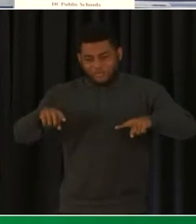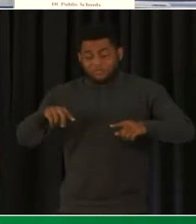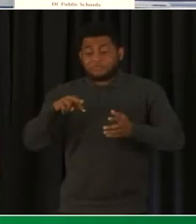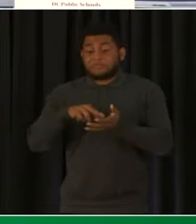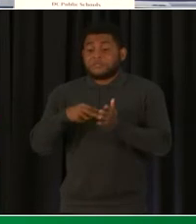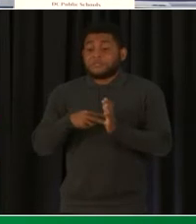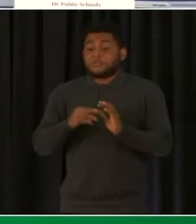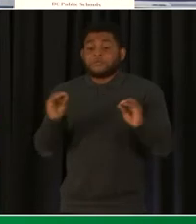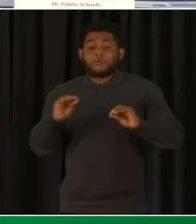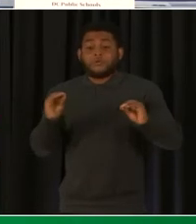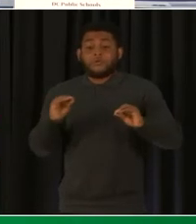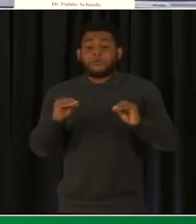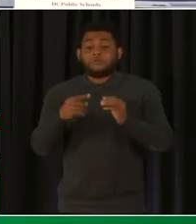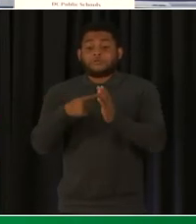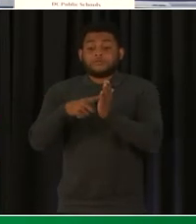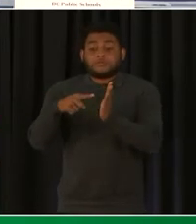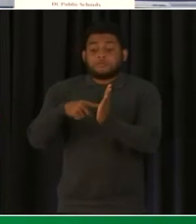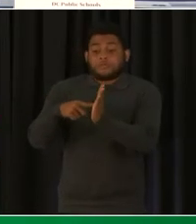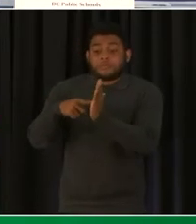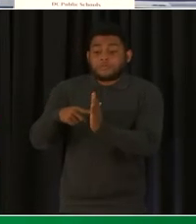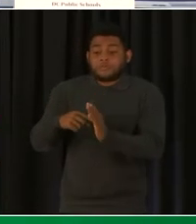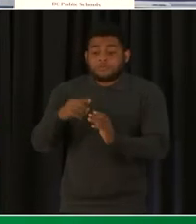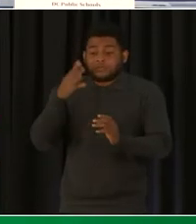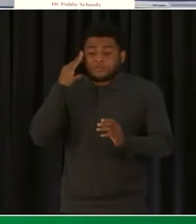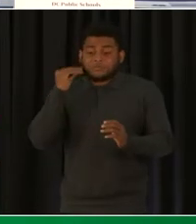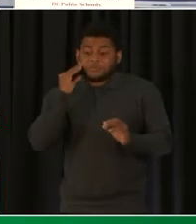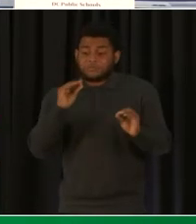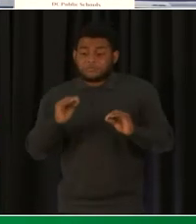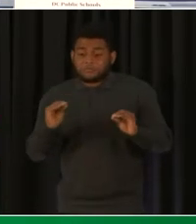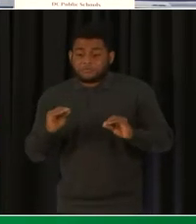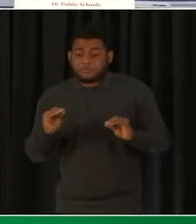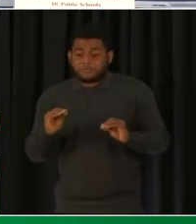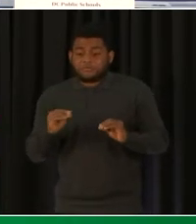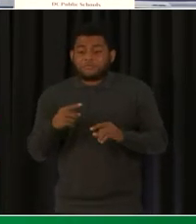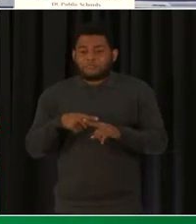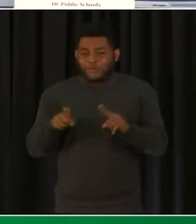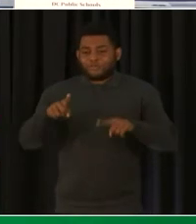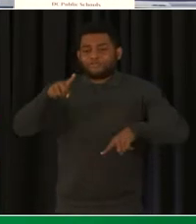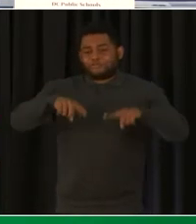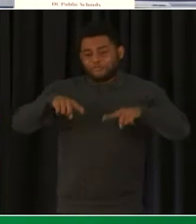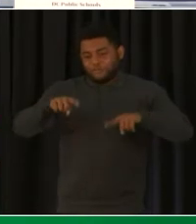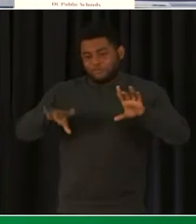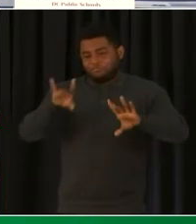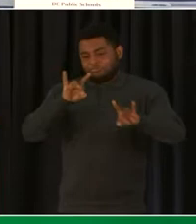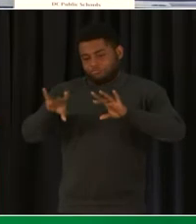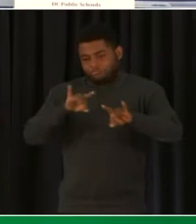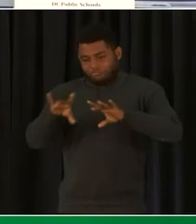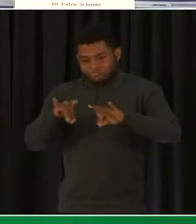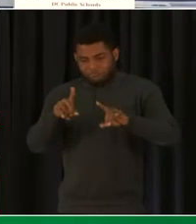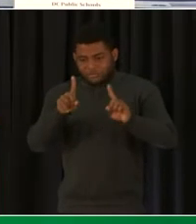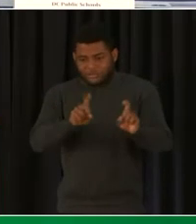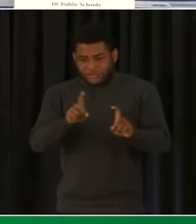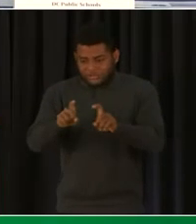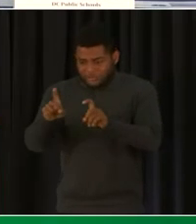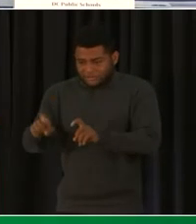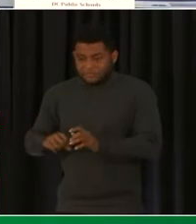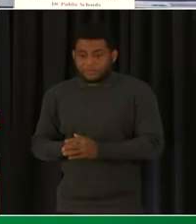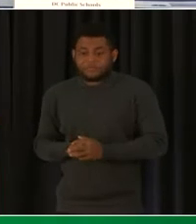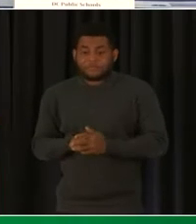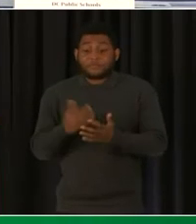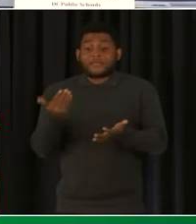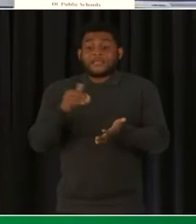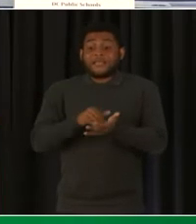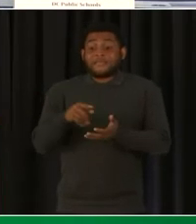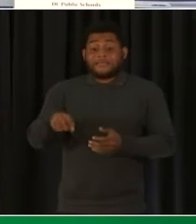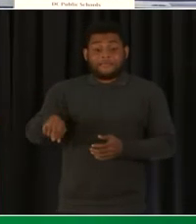happening each week at our schools, testing between 10 to 20% of our students. And again, for asymptomatic, these